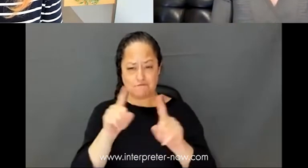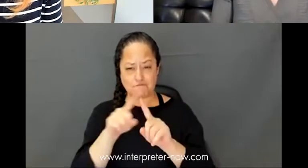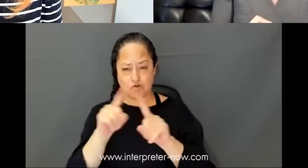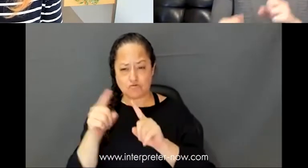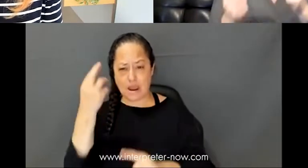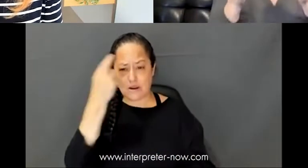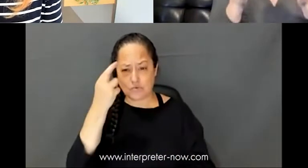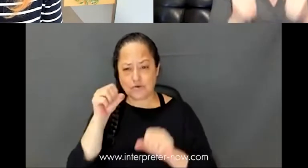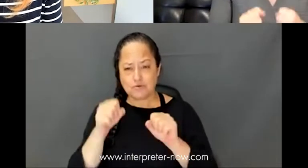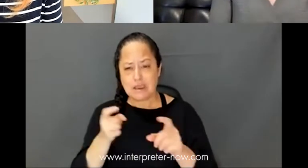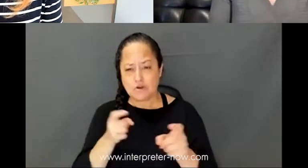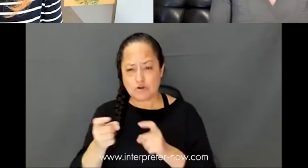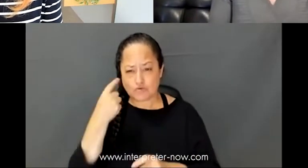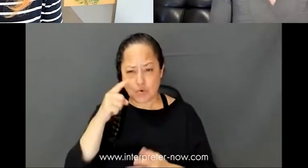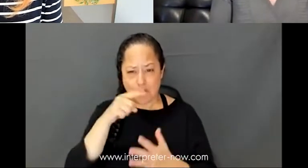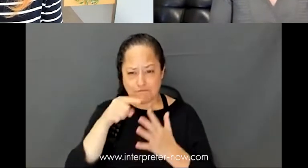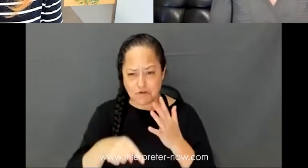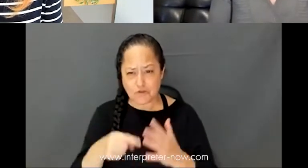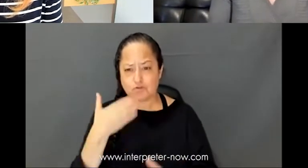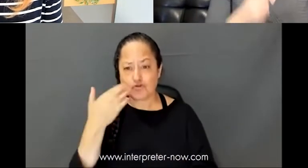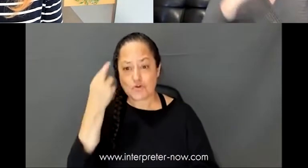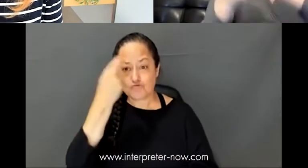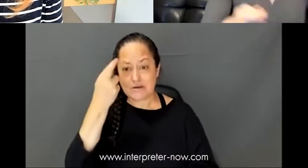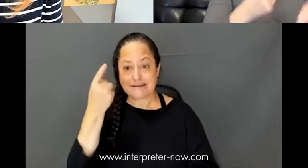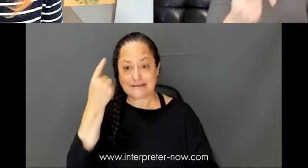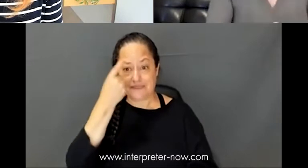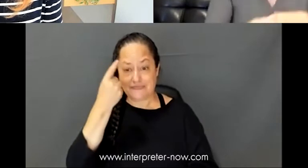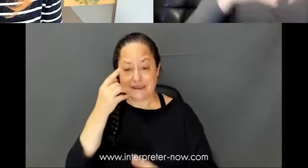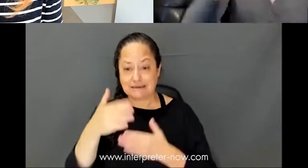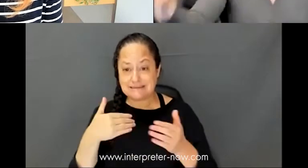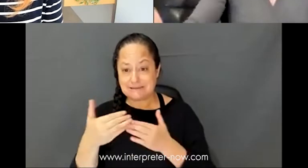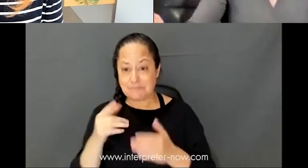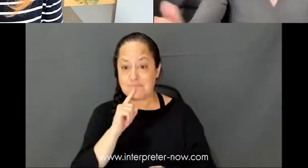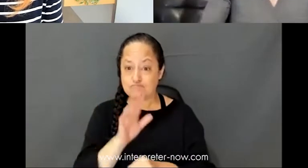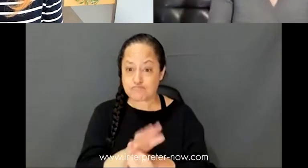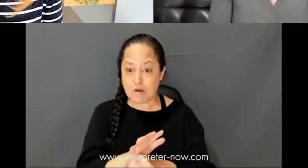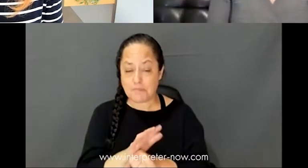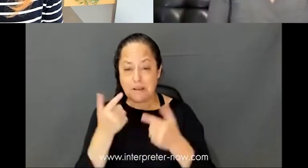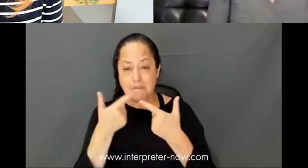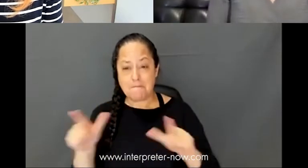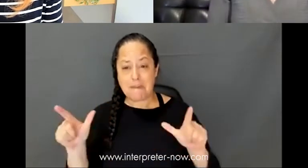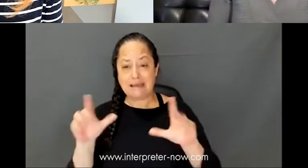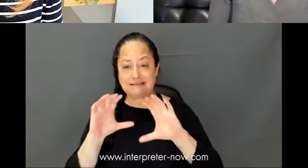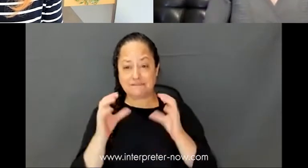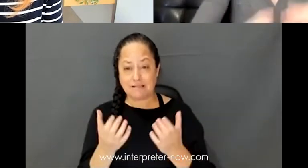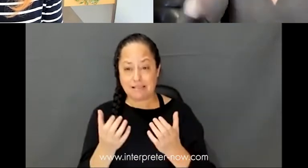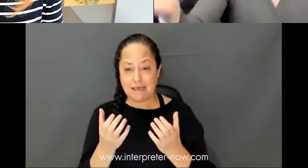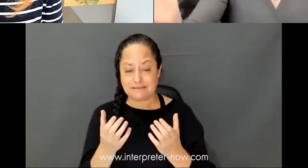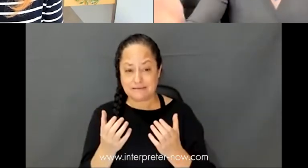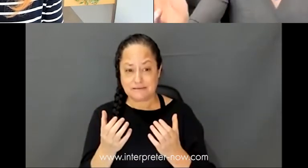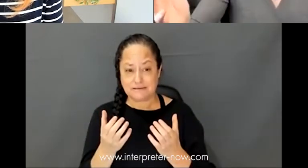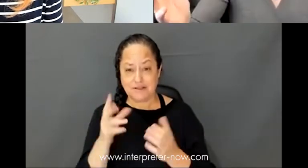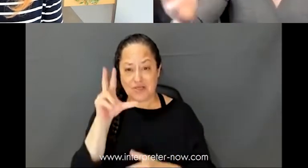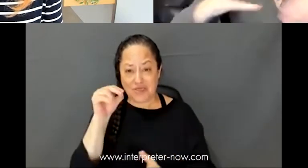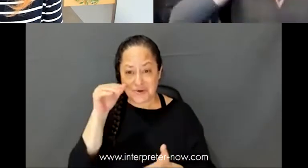of control for those. And there's really good reason to think, despite all the promises of these massive classes, there's